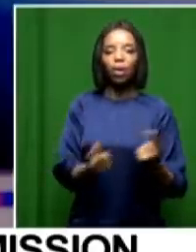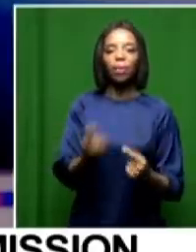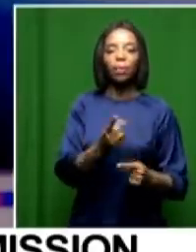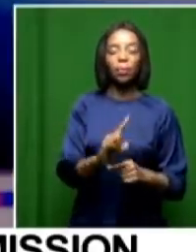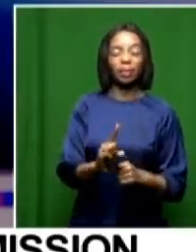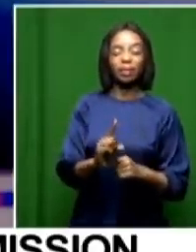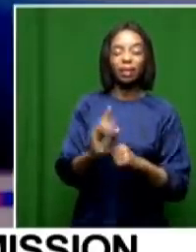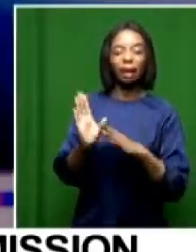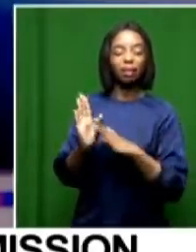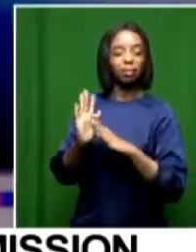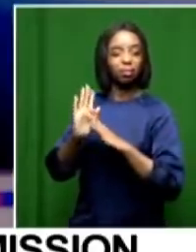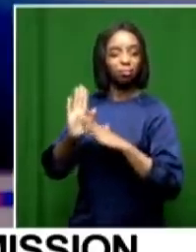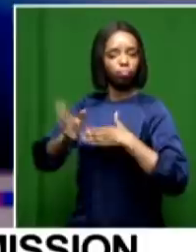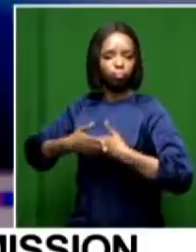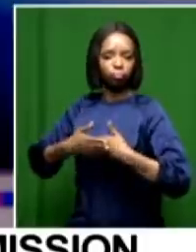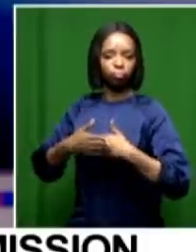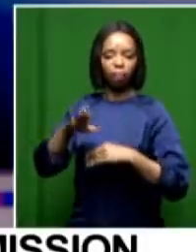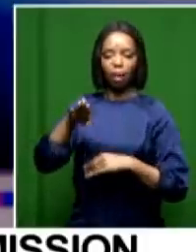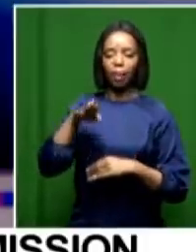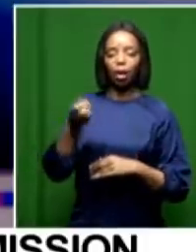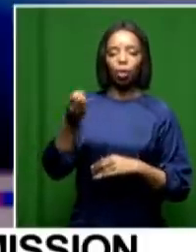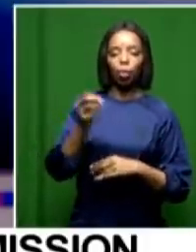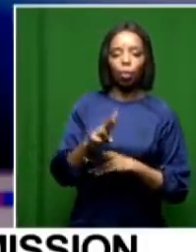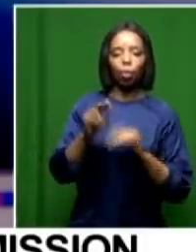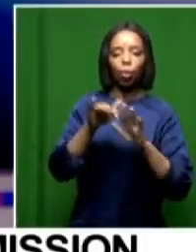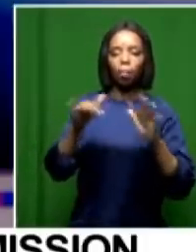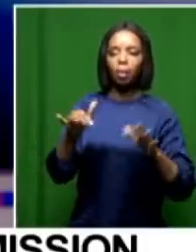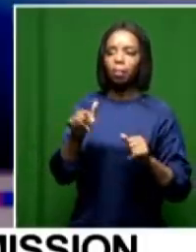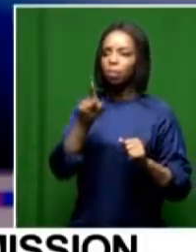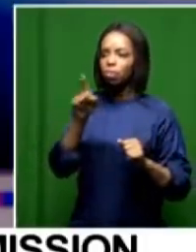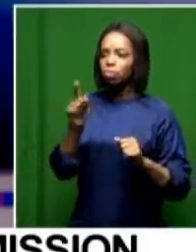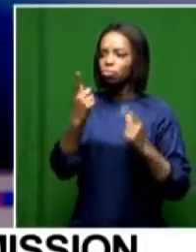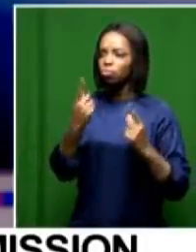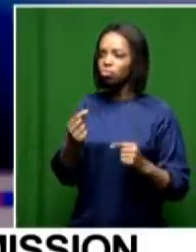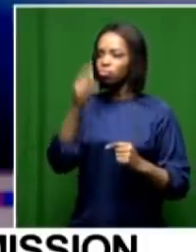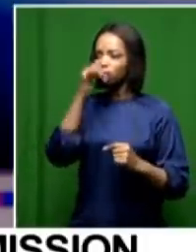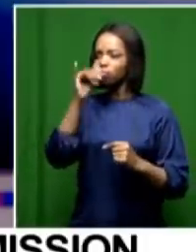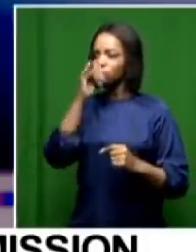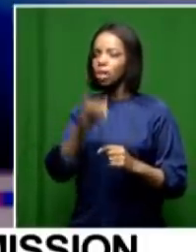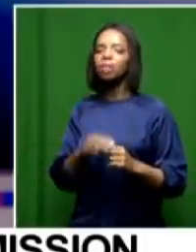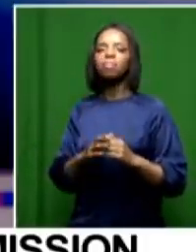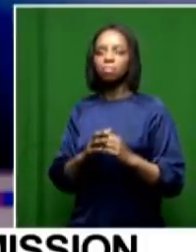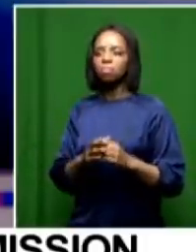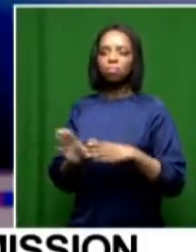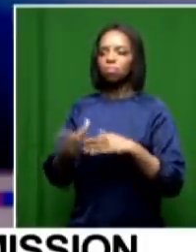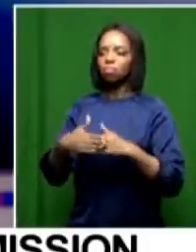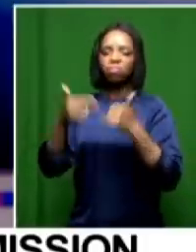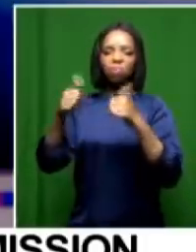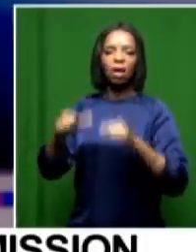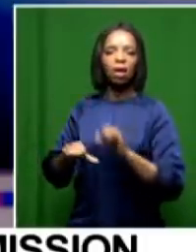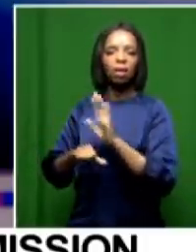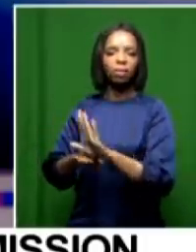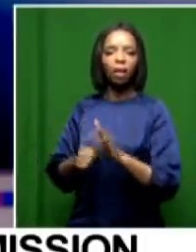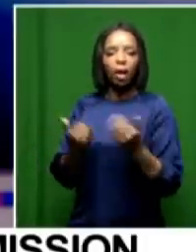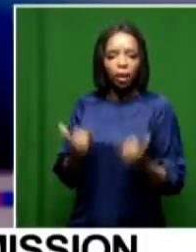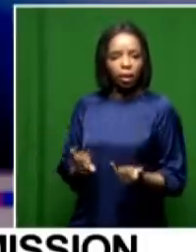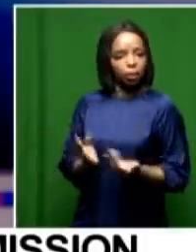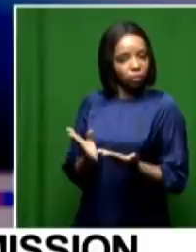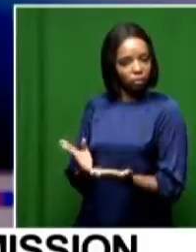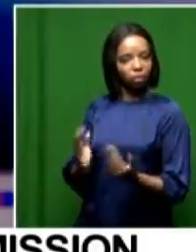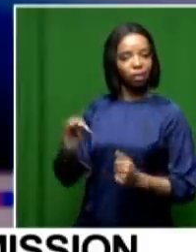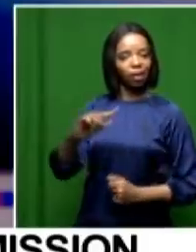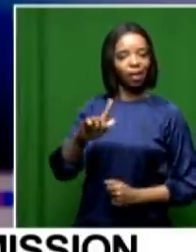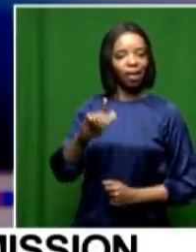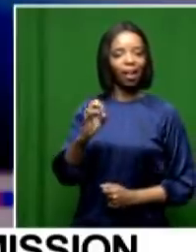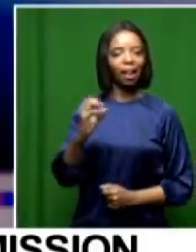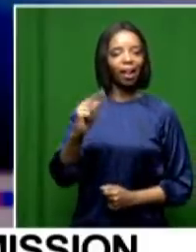the banks or the accounts of people who are associated to corrupt criminal networks. Here is Glencore. Where are the associates of Glencore? Where are the bank accounts of Glencore? When